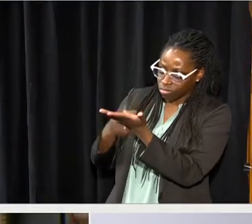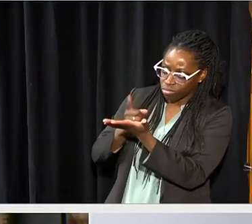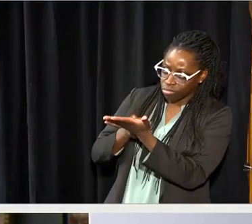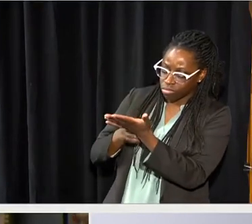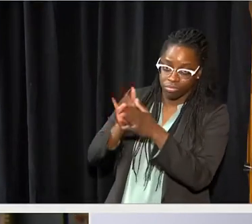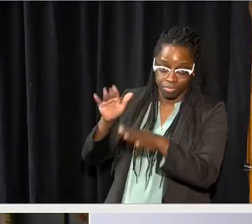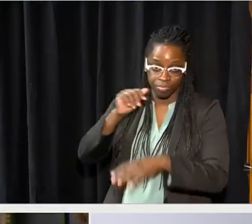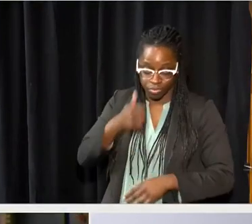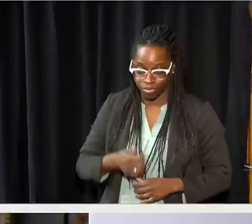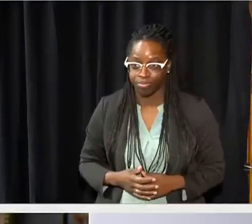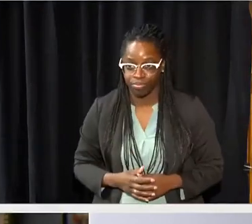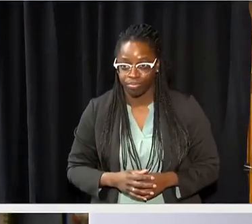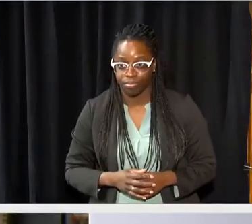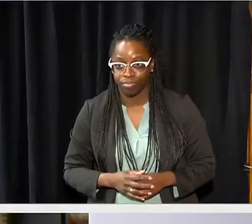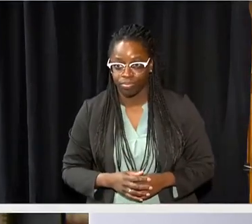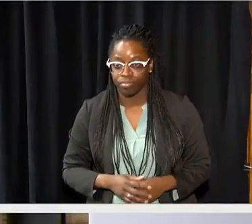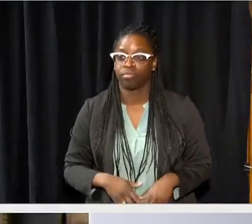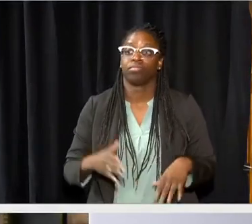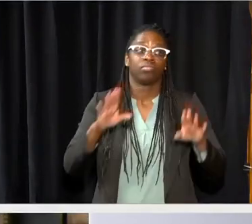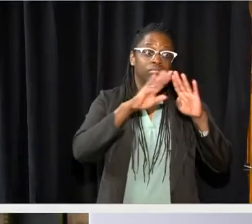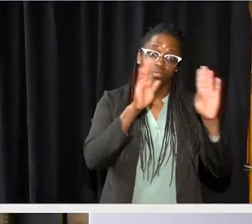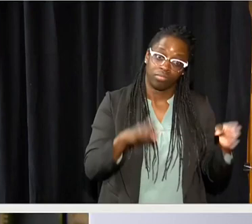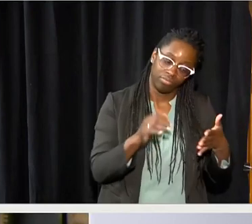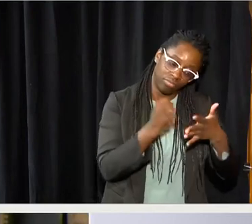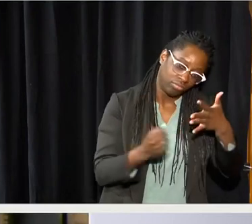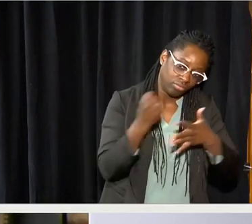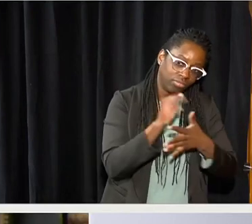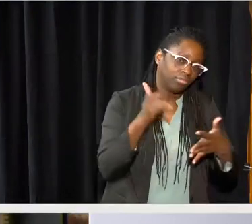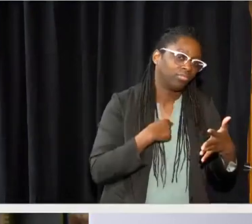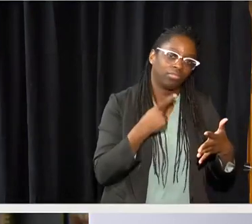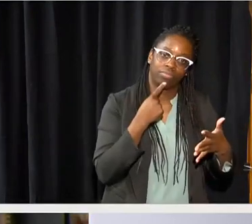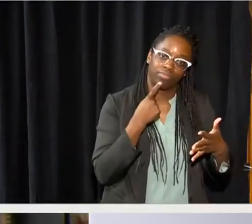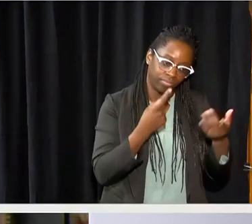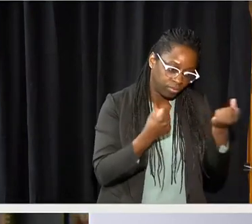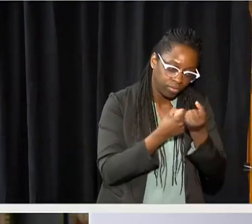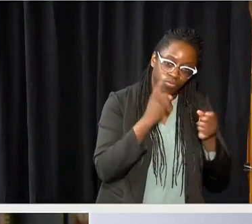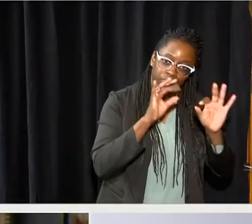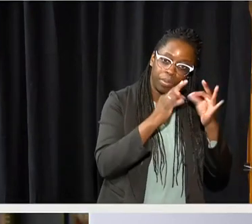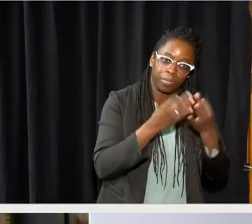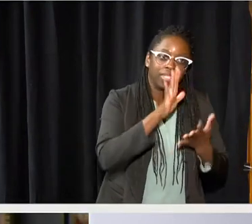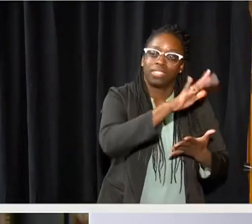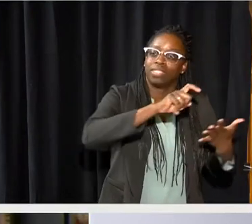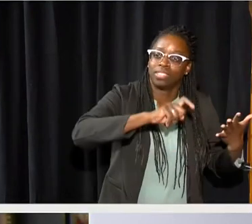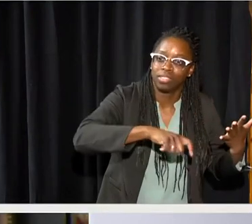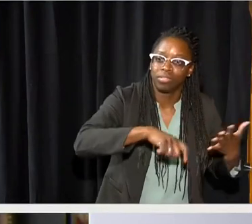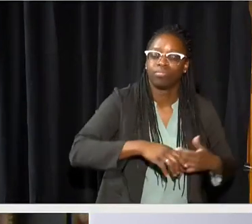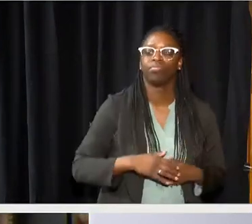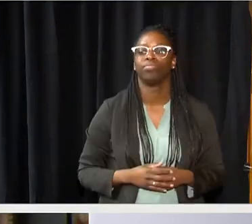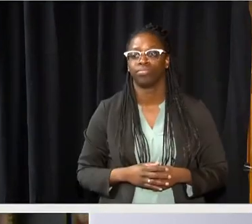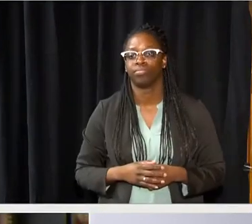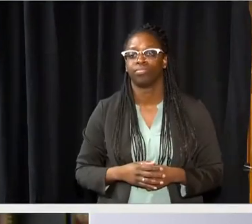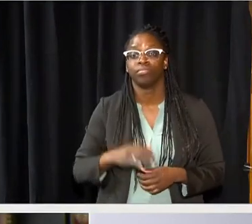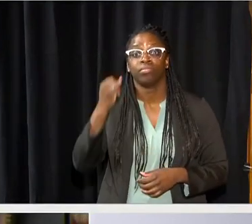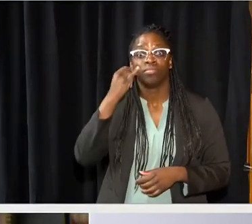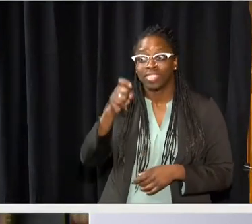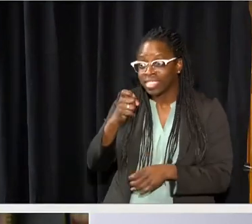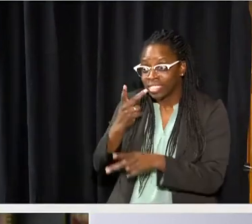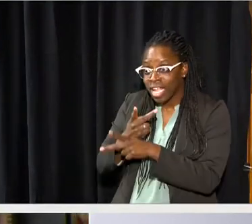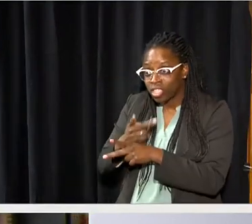Now, housing is the biggest item for any family's budget, unless, of course, you have kids in childcare.